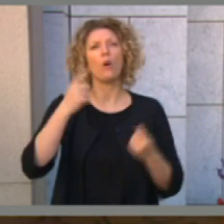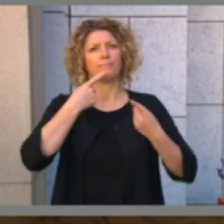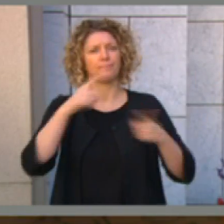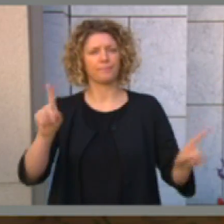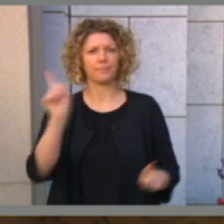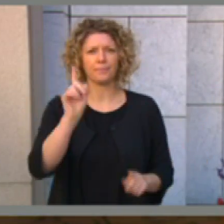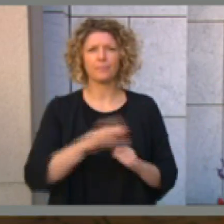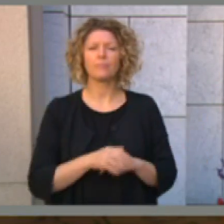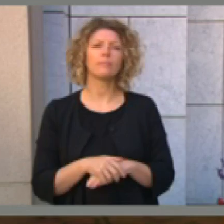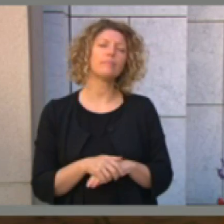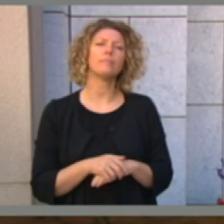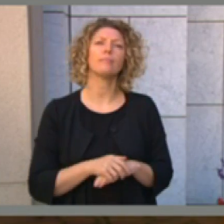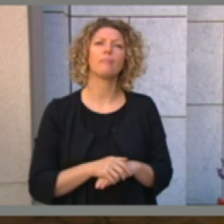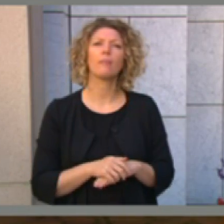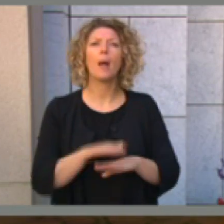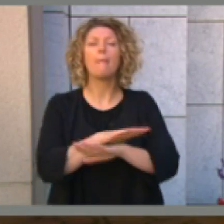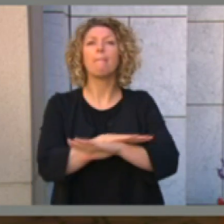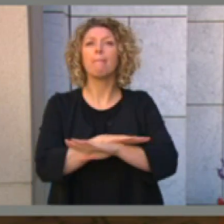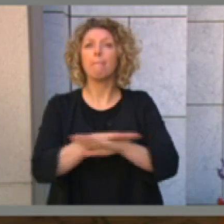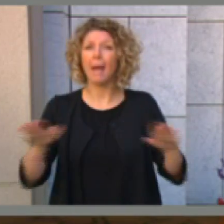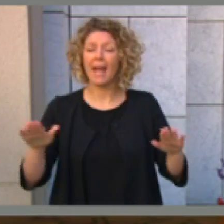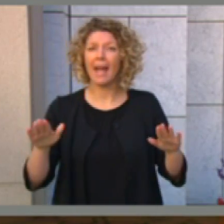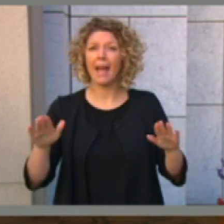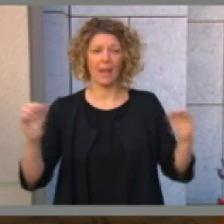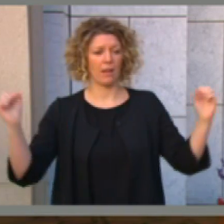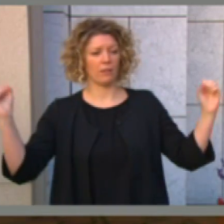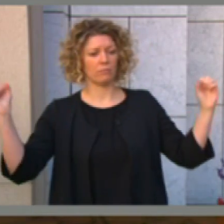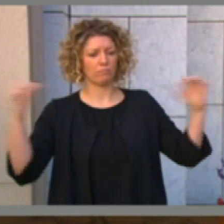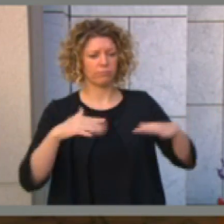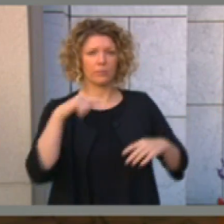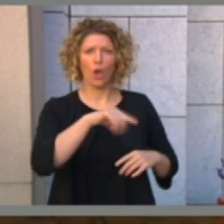a ban on gatherings for